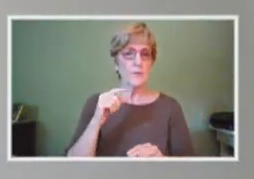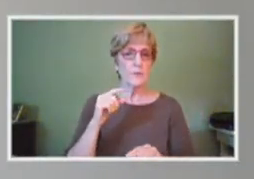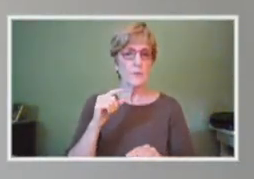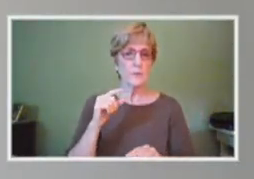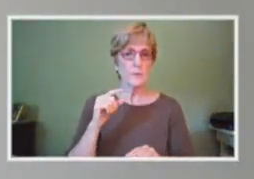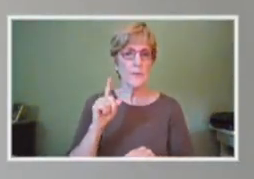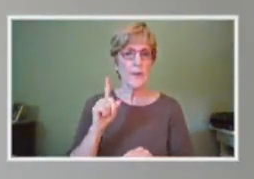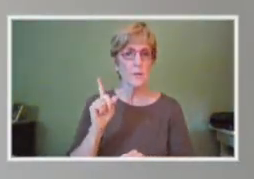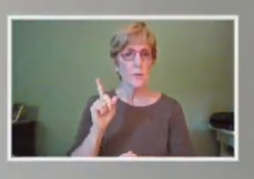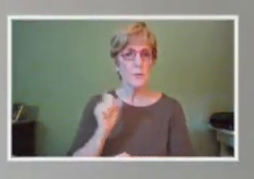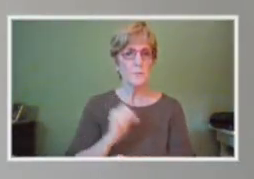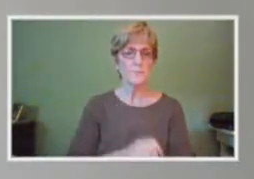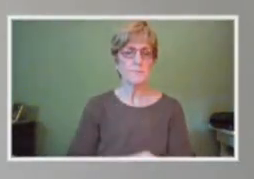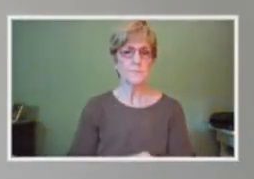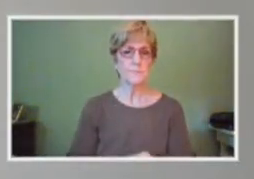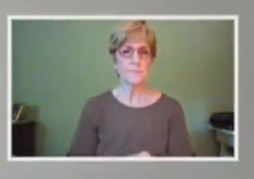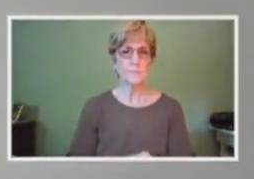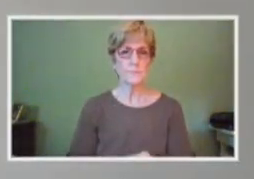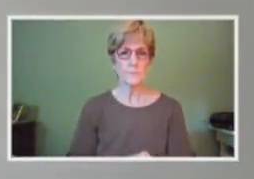specifically here.